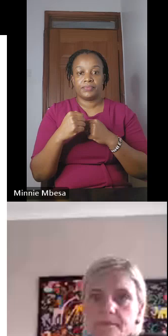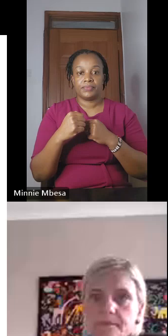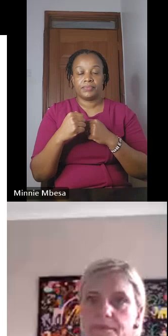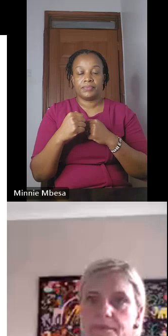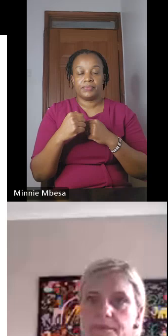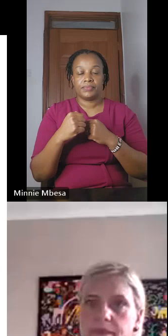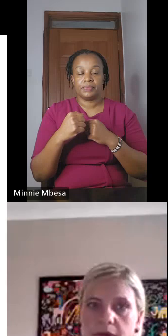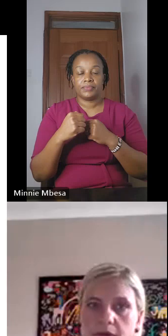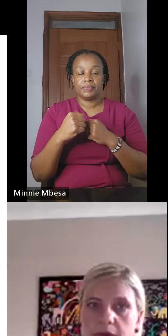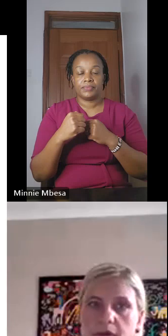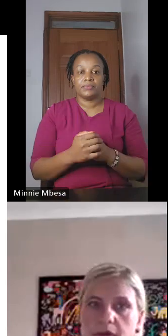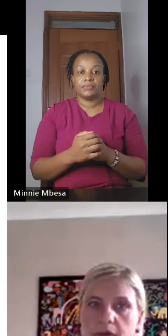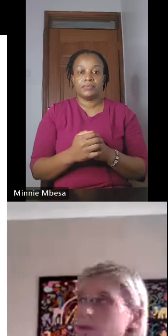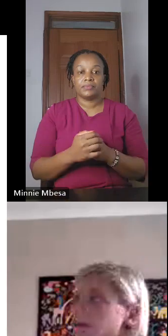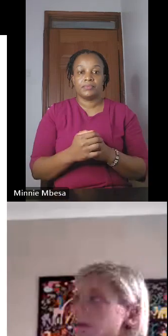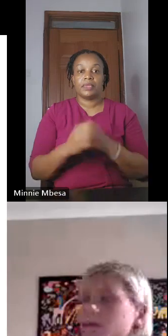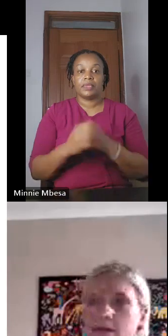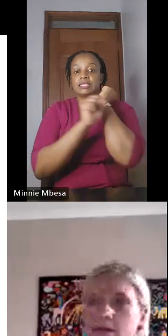Senegal,